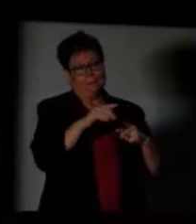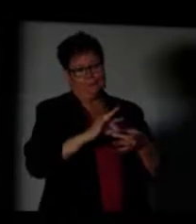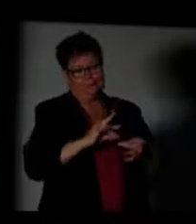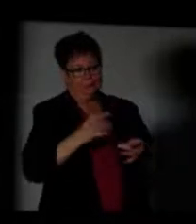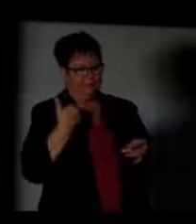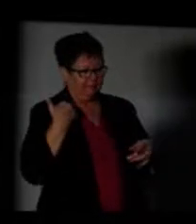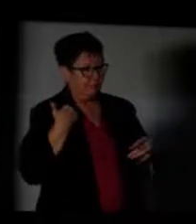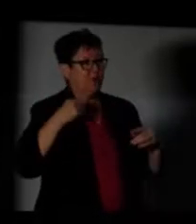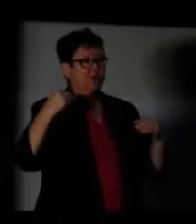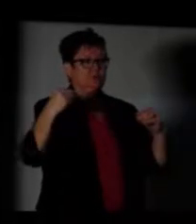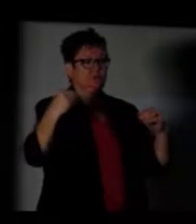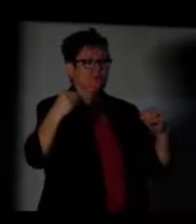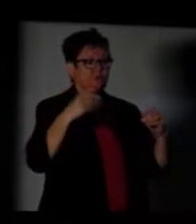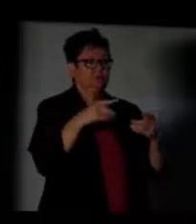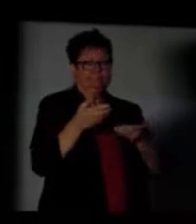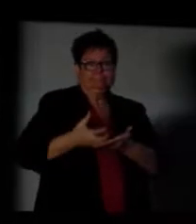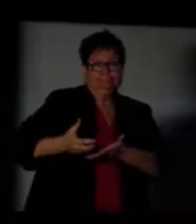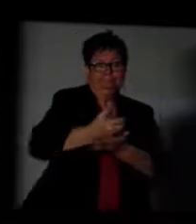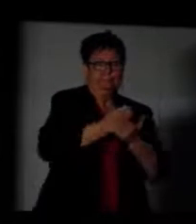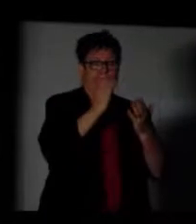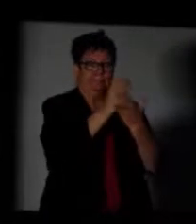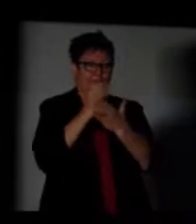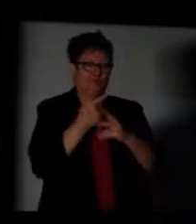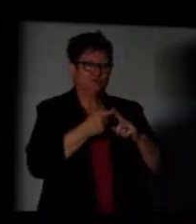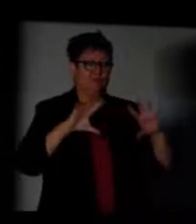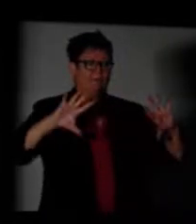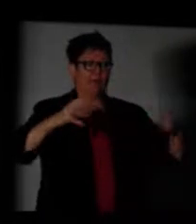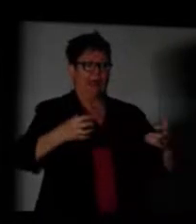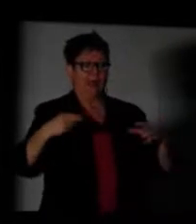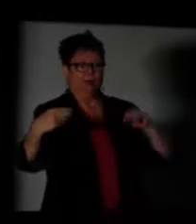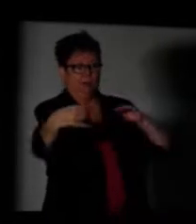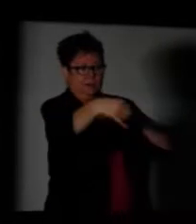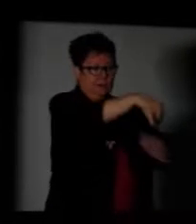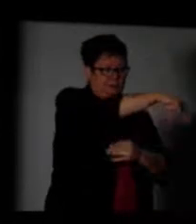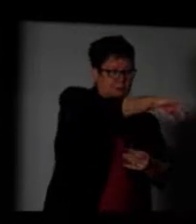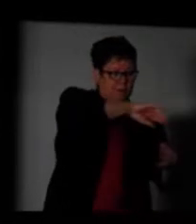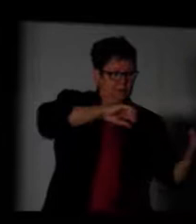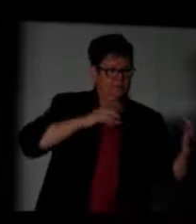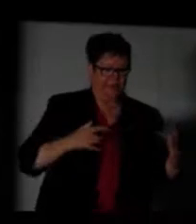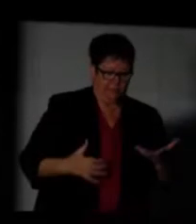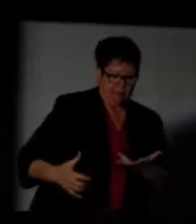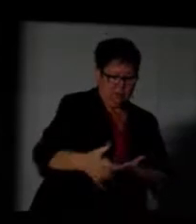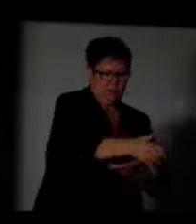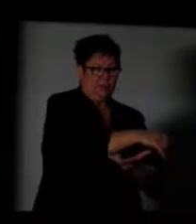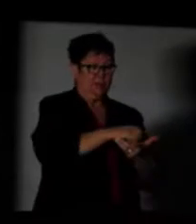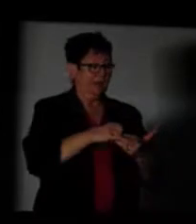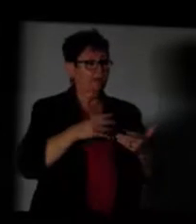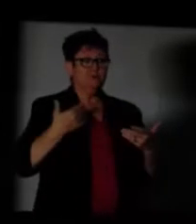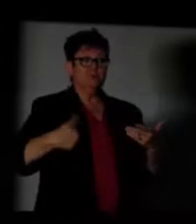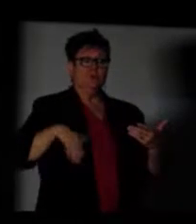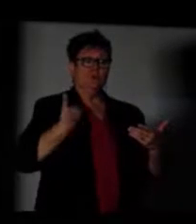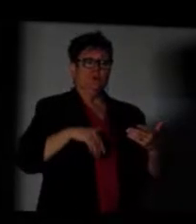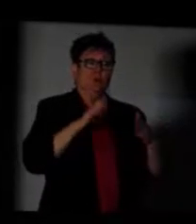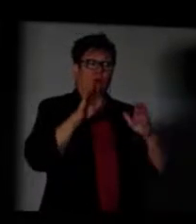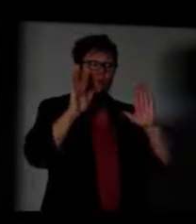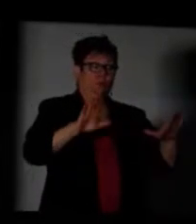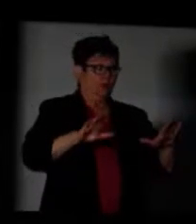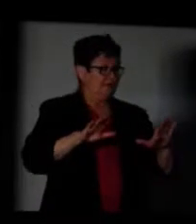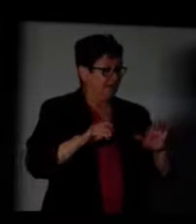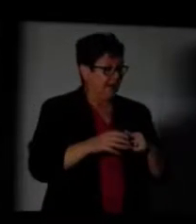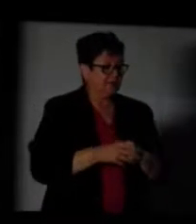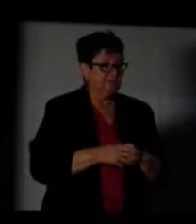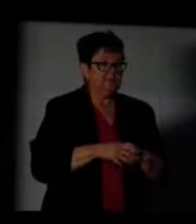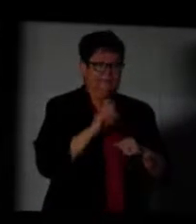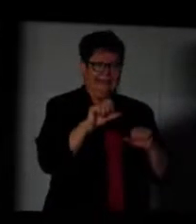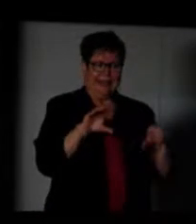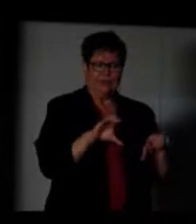of transcribers. This works great. You can have a couple of these pipelines running. You can do tens of thousands of specimens a day. So for